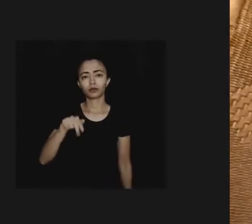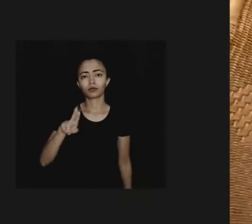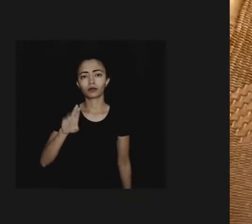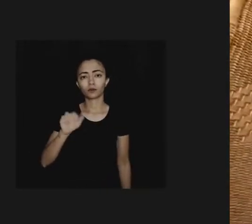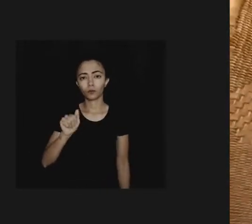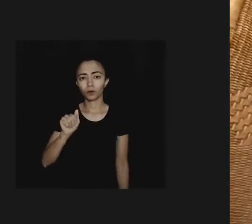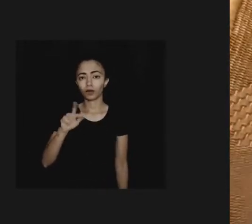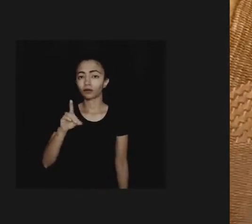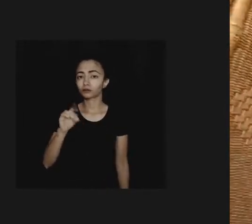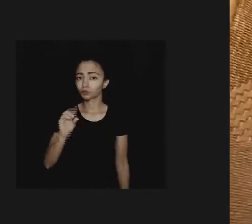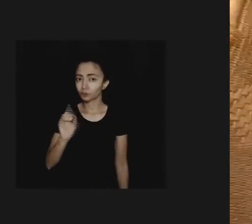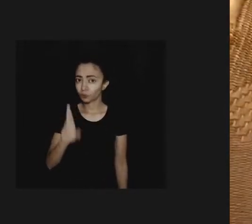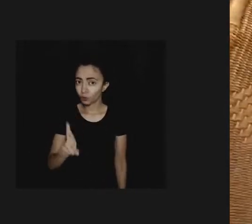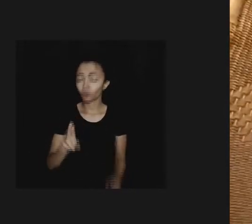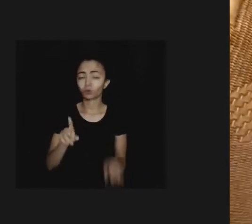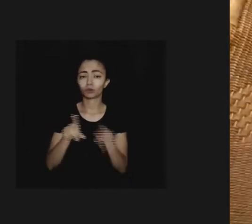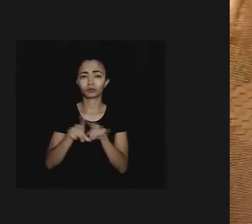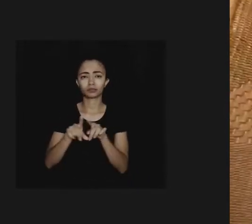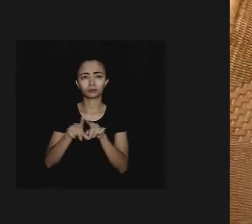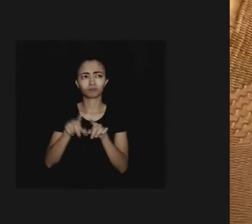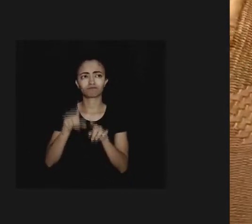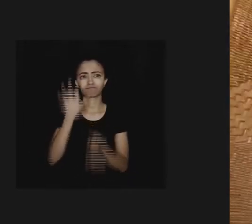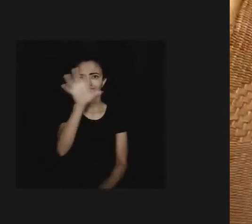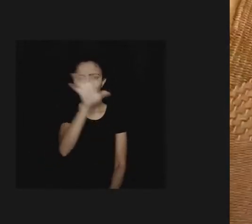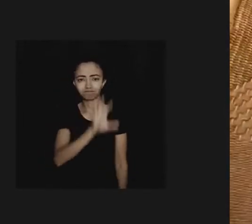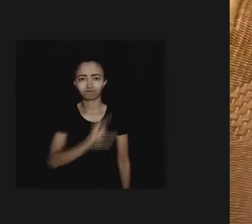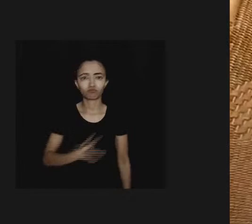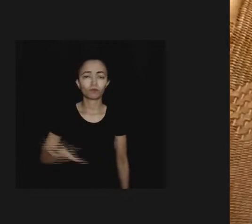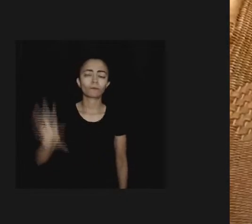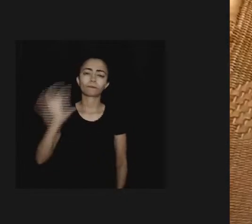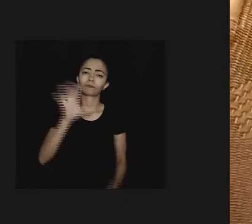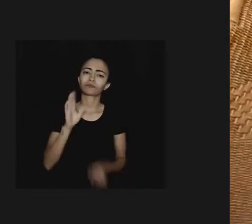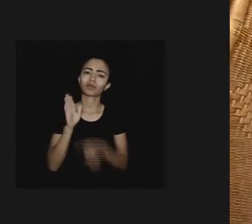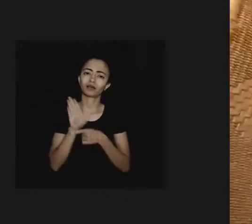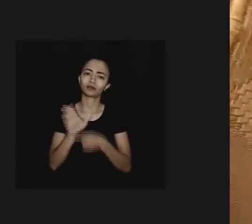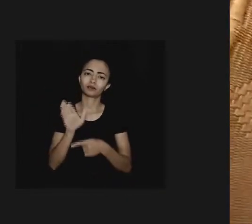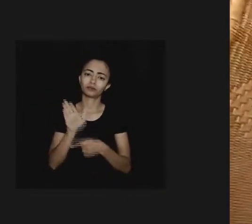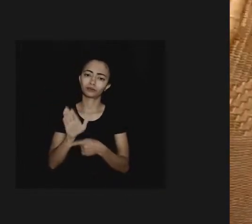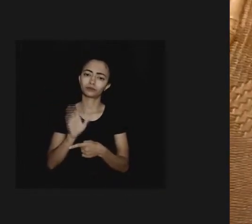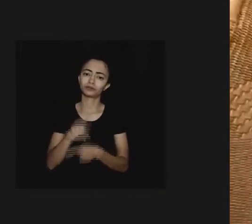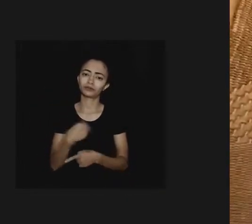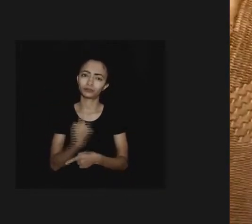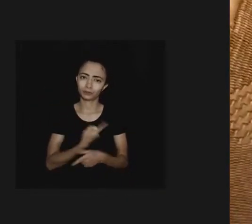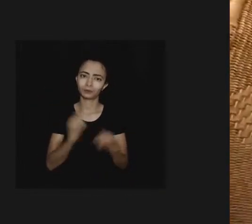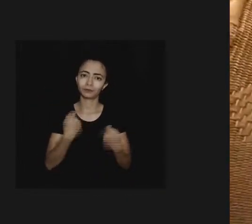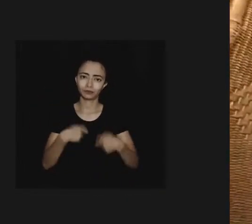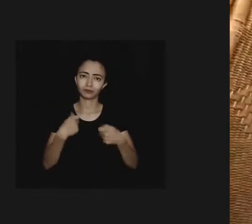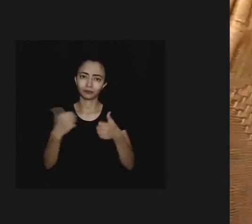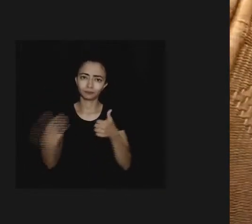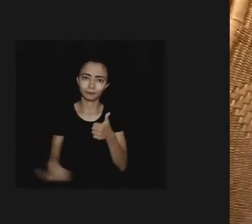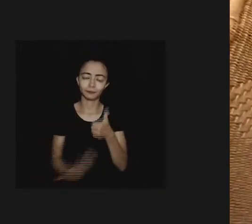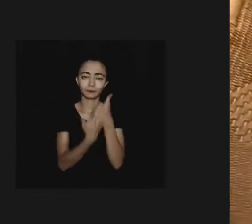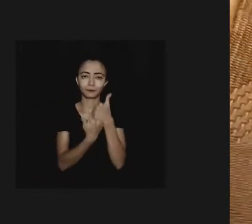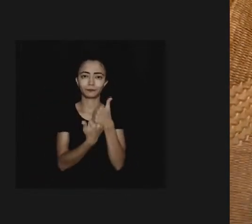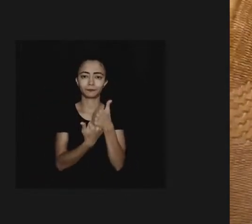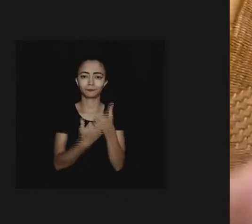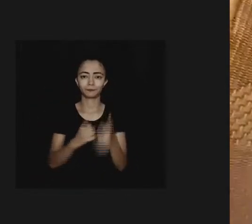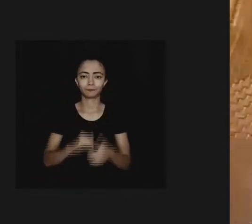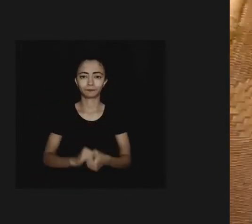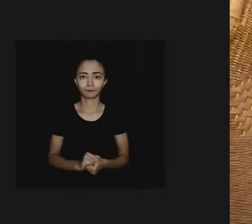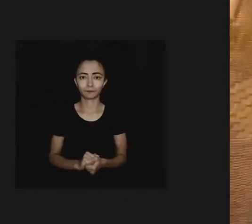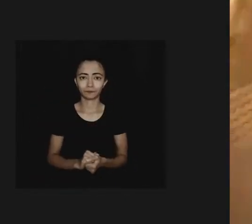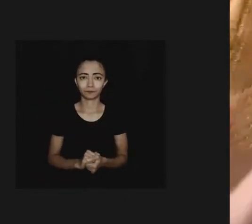we really need that, because I think it's a pressure that is forgotten. And also the whole business